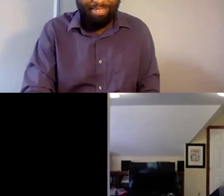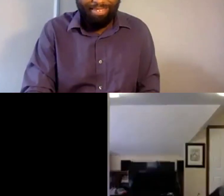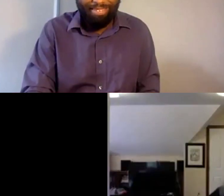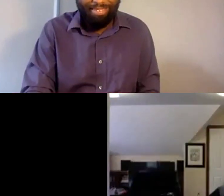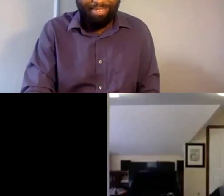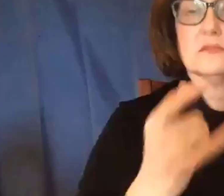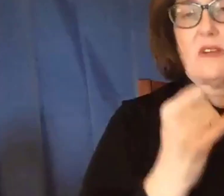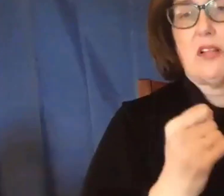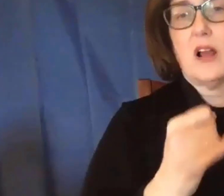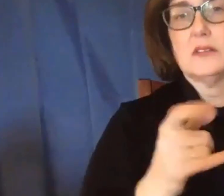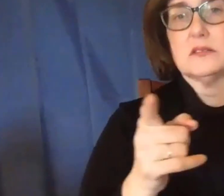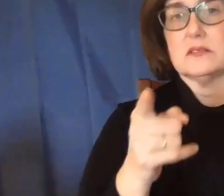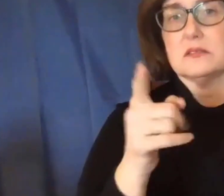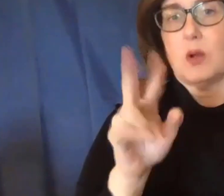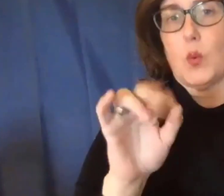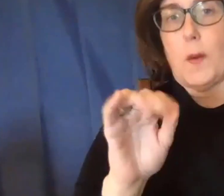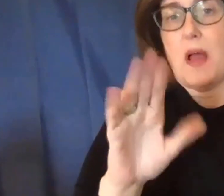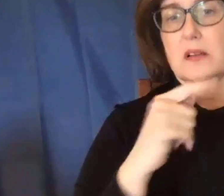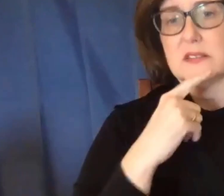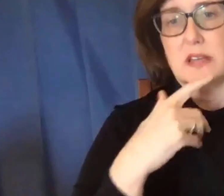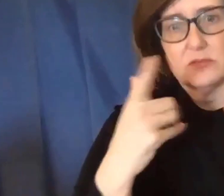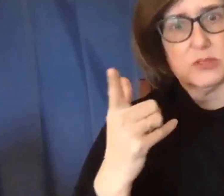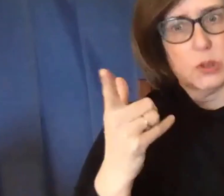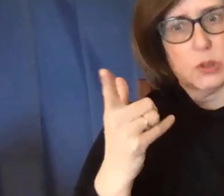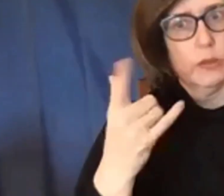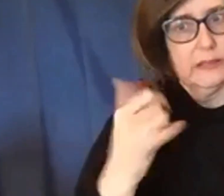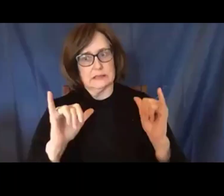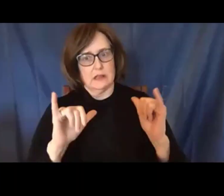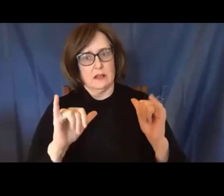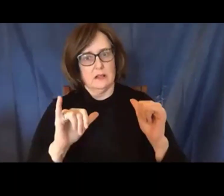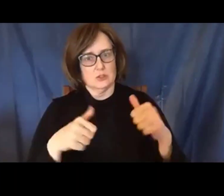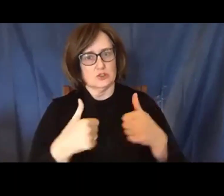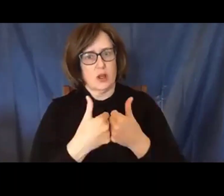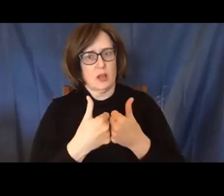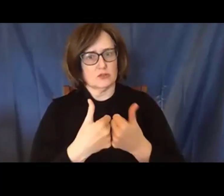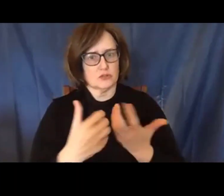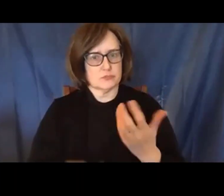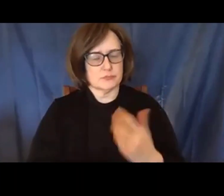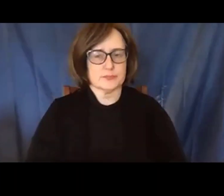you, Rebecca. Are there any other questions?